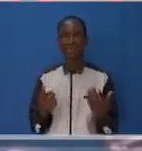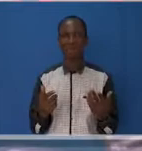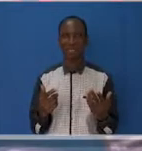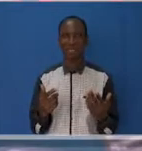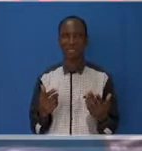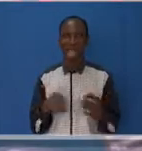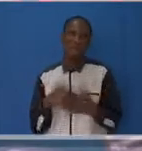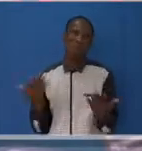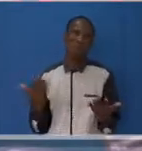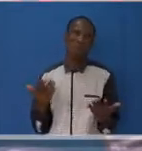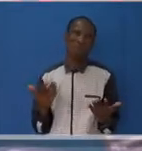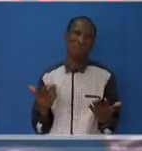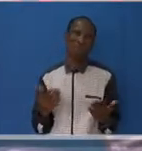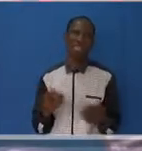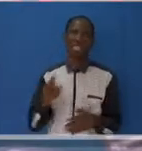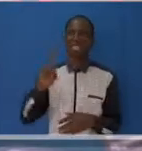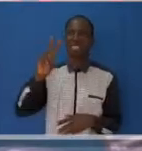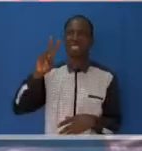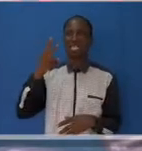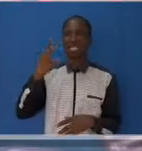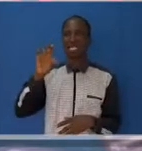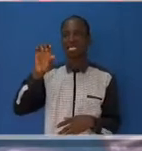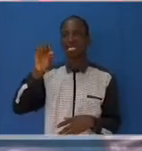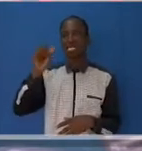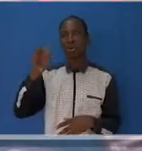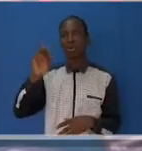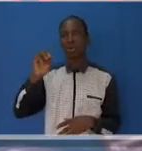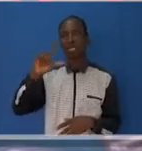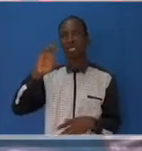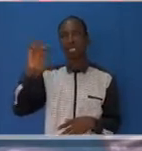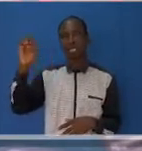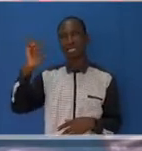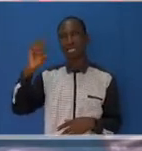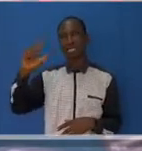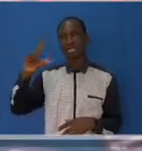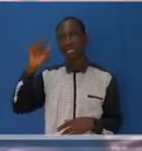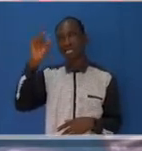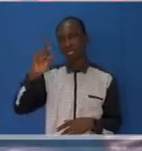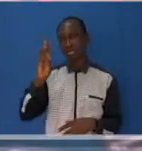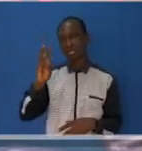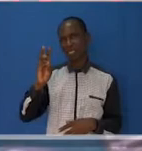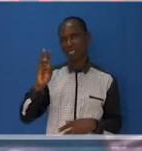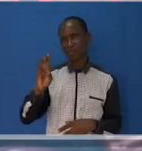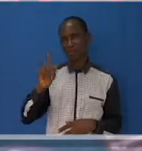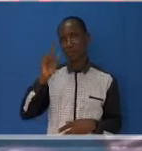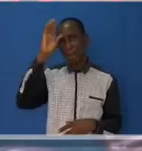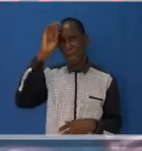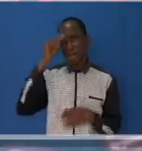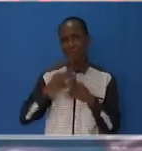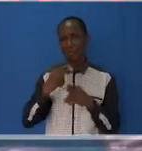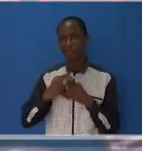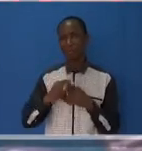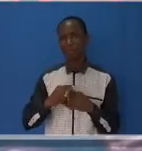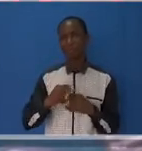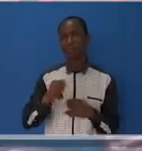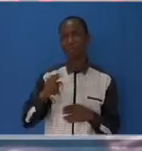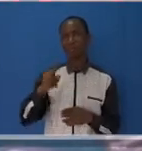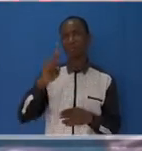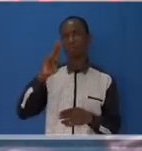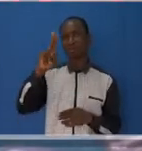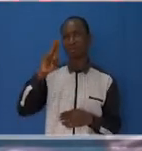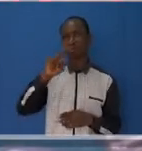6. Yankopon upon my daka AC truck or so. Nanka a ye flab bo a foam a bubu, cocoso, we say